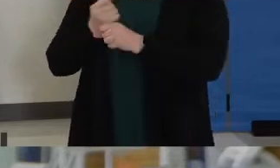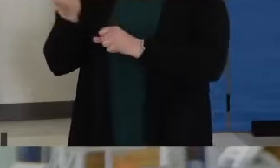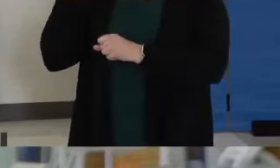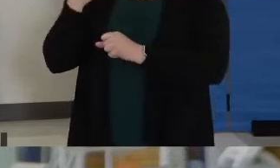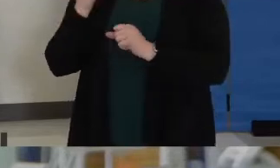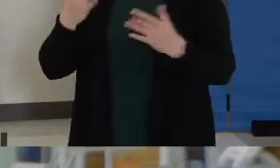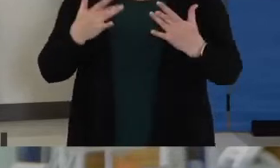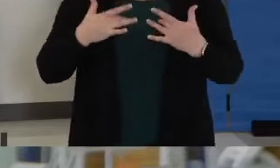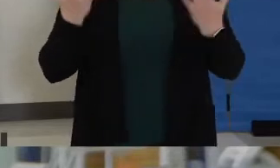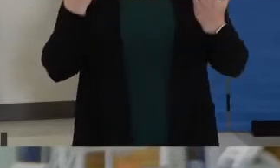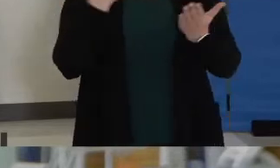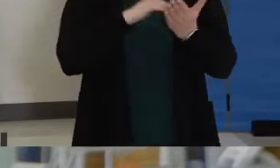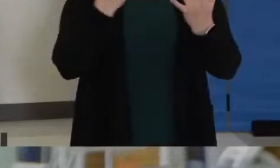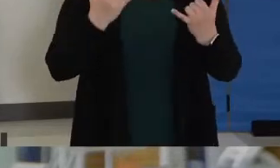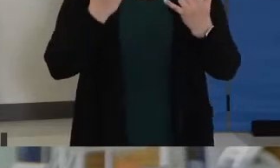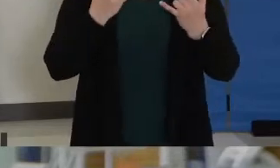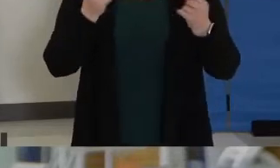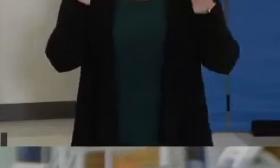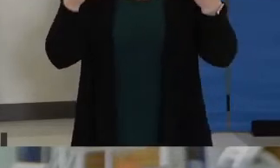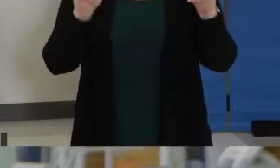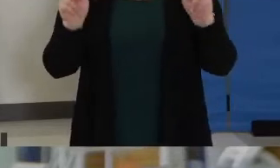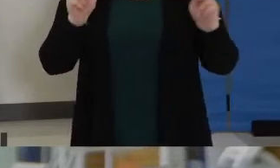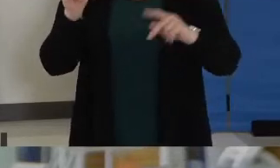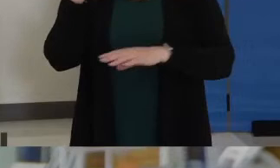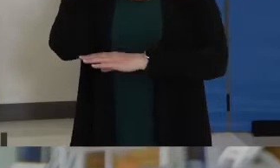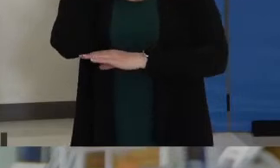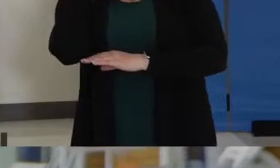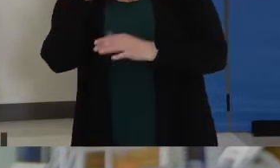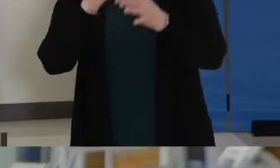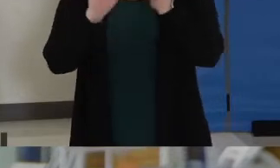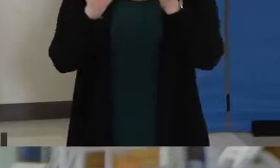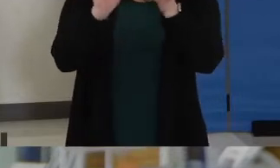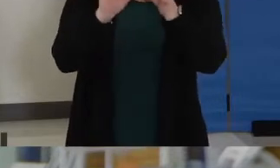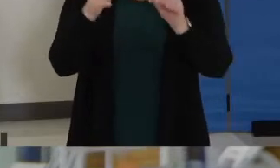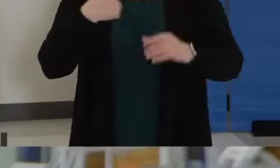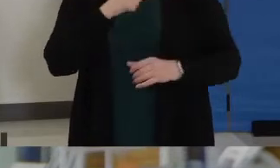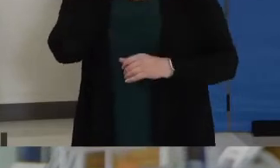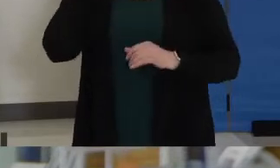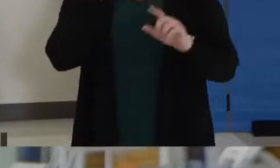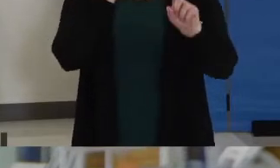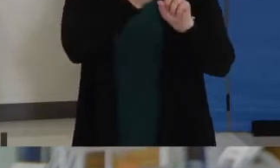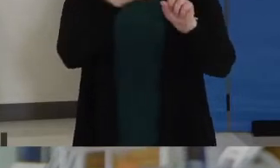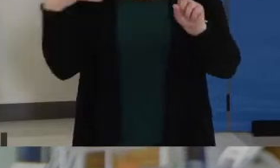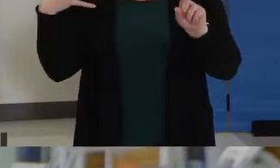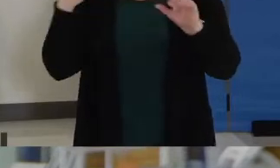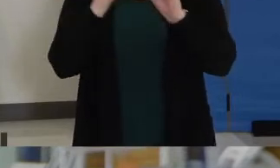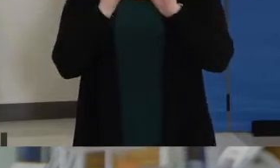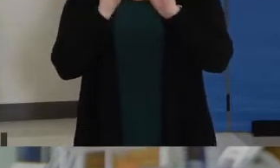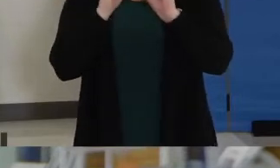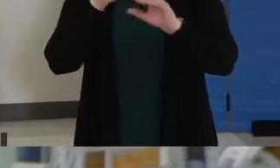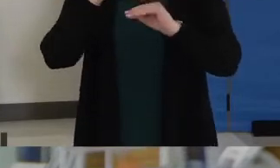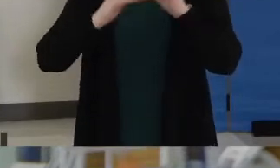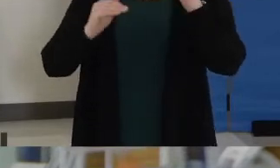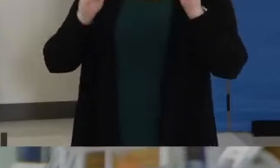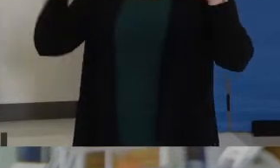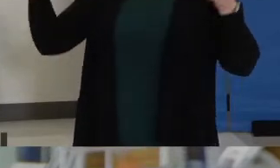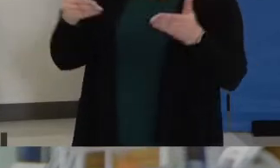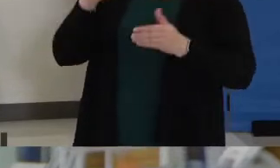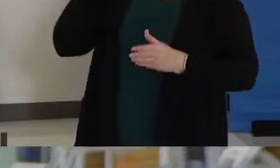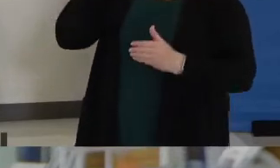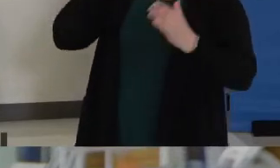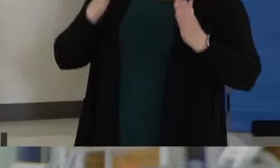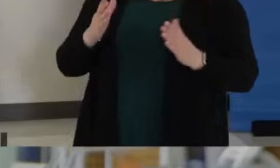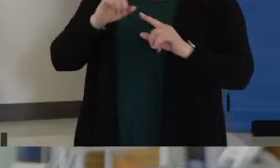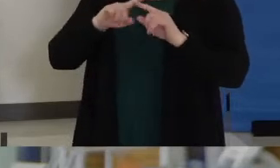am thrilled today. Many people have spoken. I don't need to do more than introduce the governor at this point, but